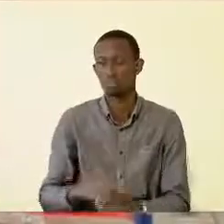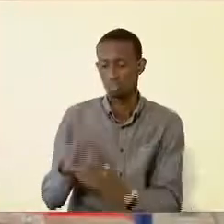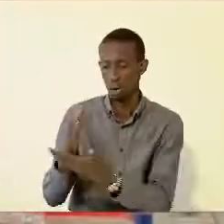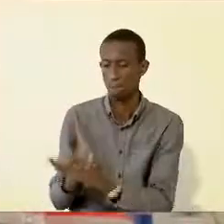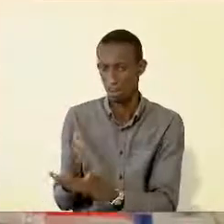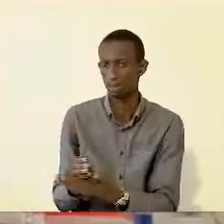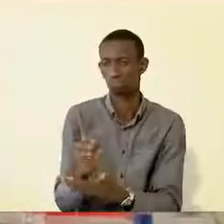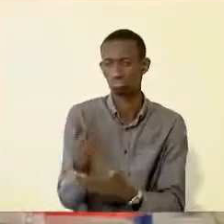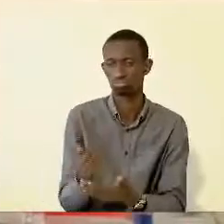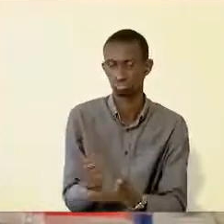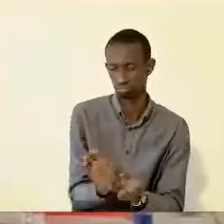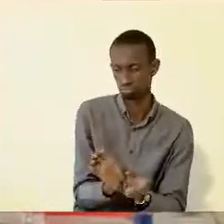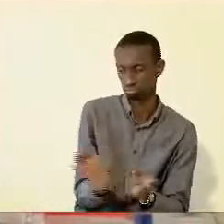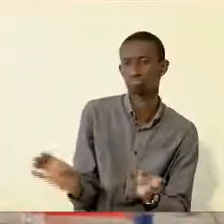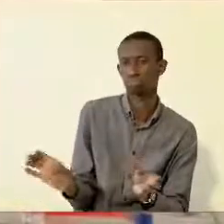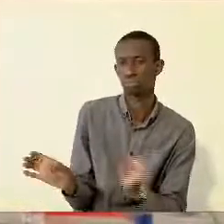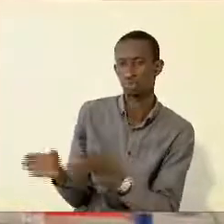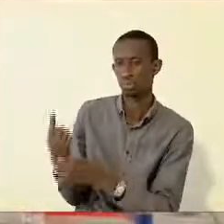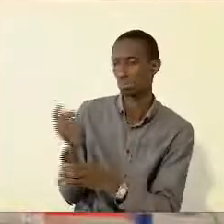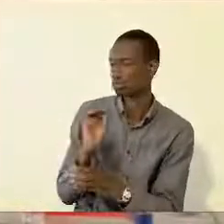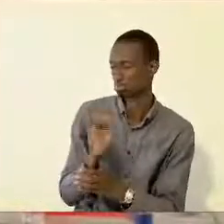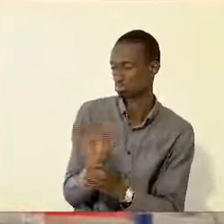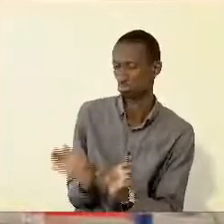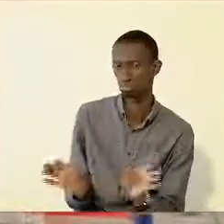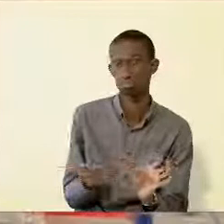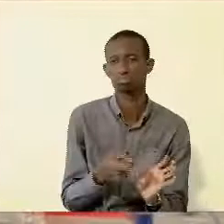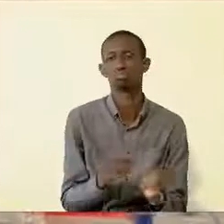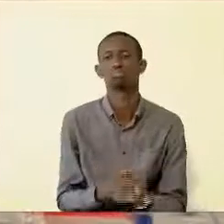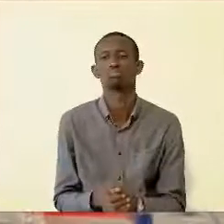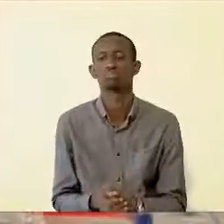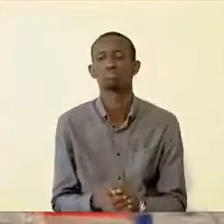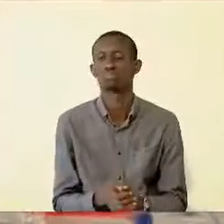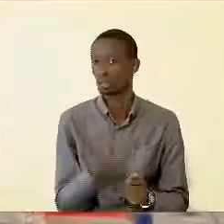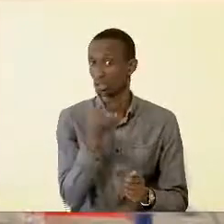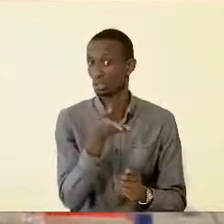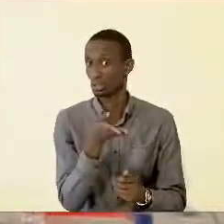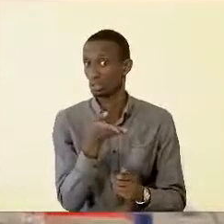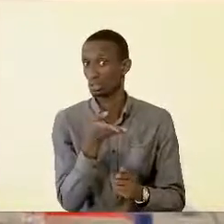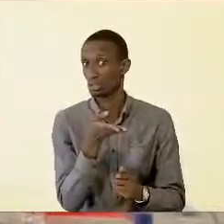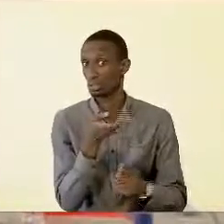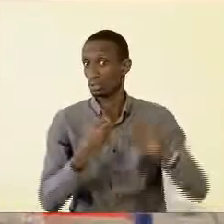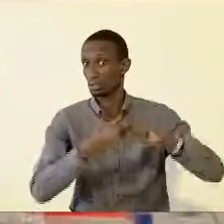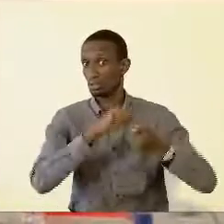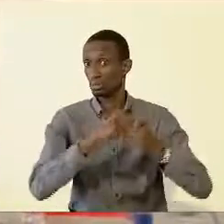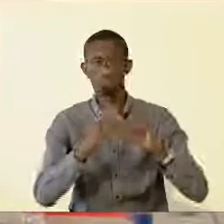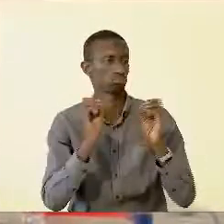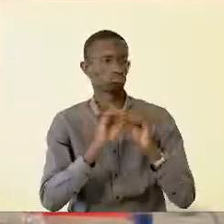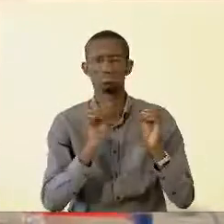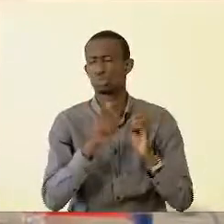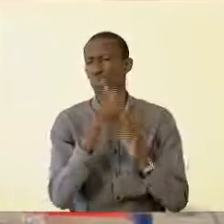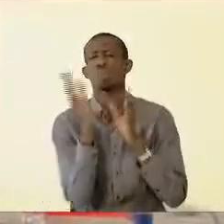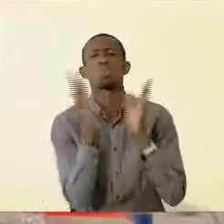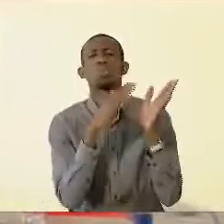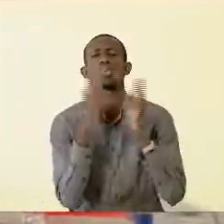the part of group 1 elements. So it is not a metal. You know that it is a gas. So we